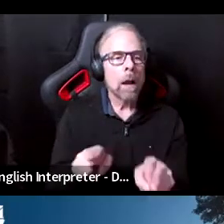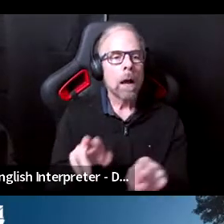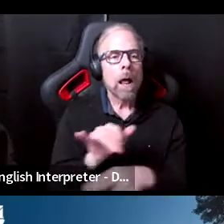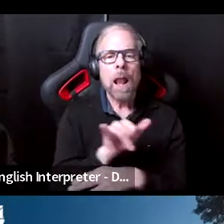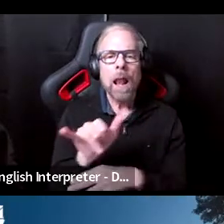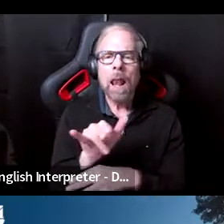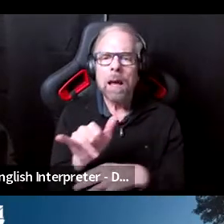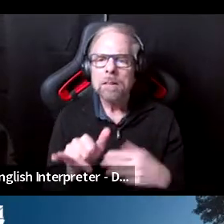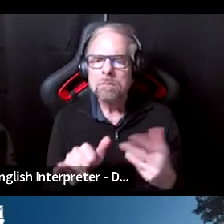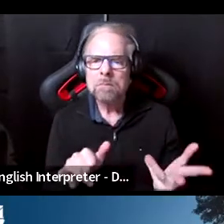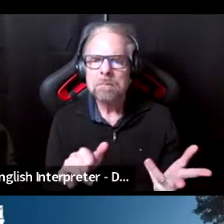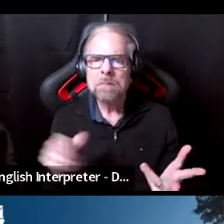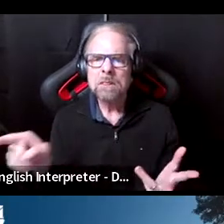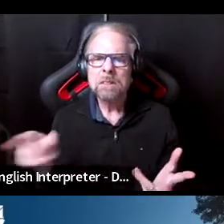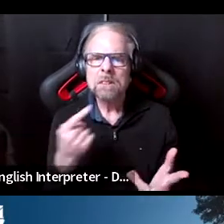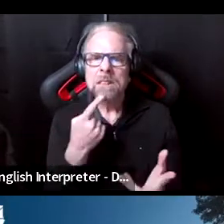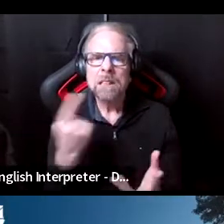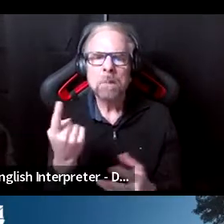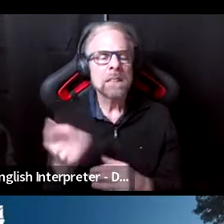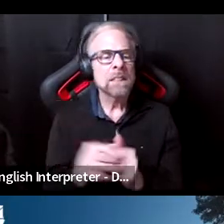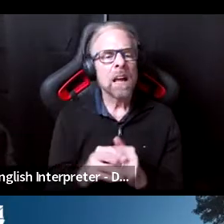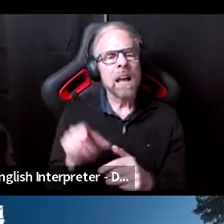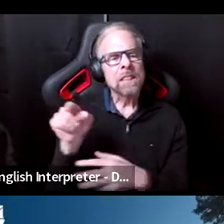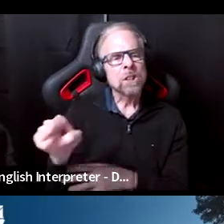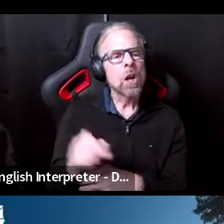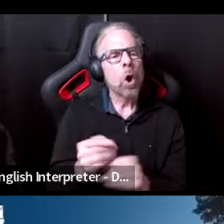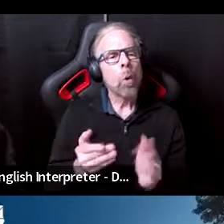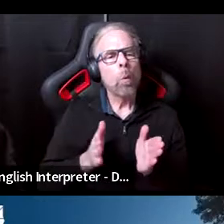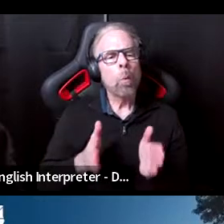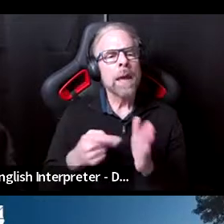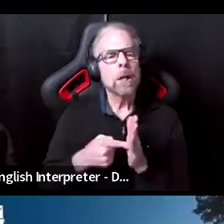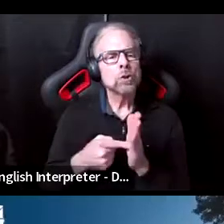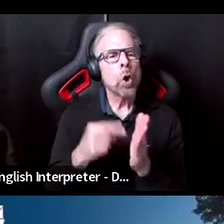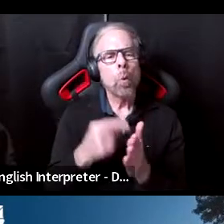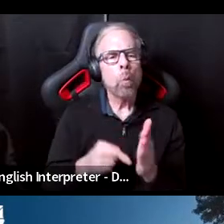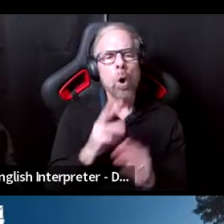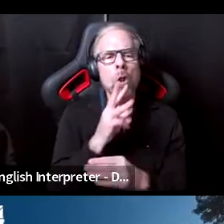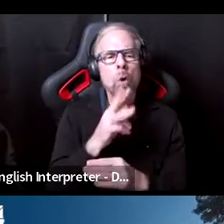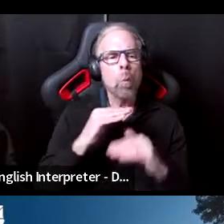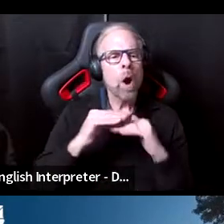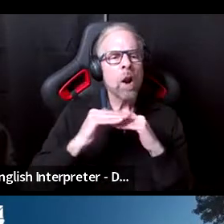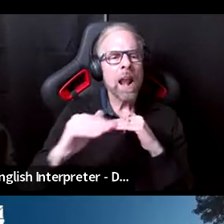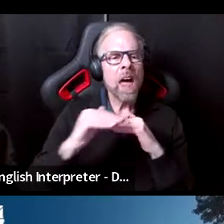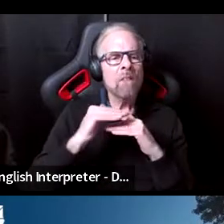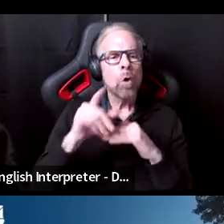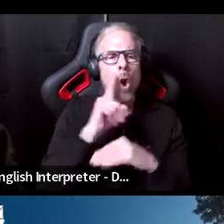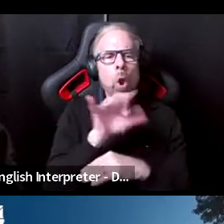level. Is there a way to show what the water levels look like during spring,